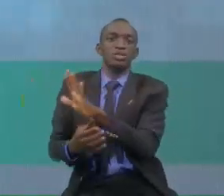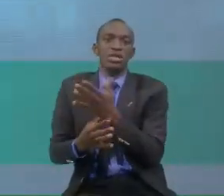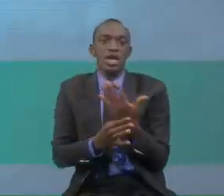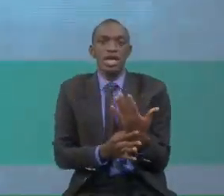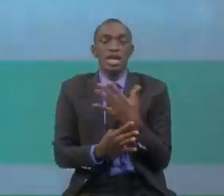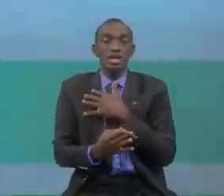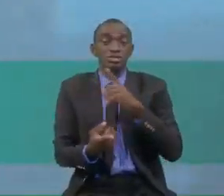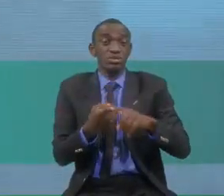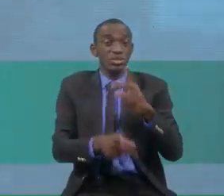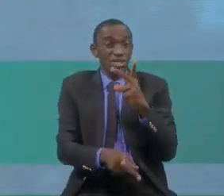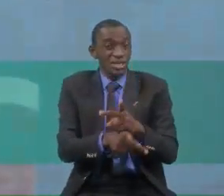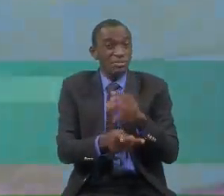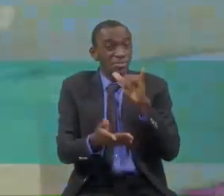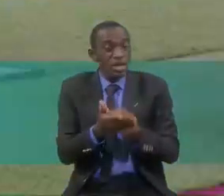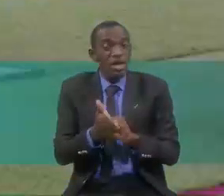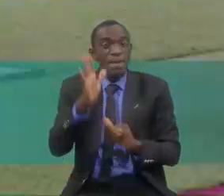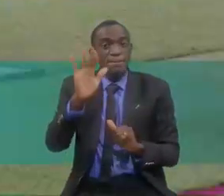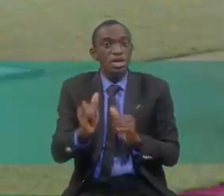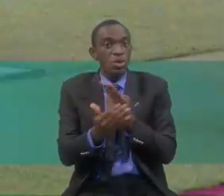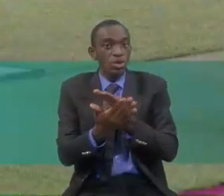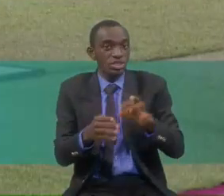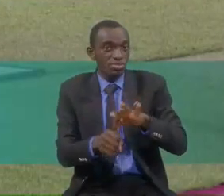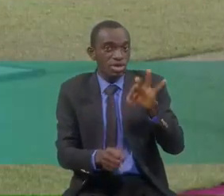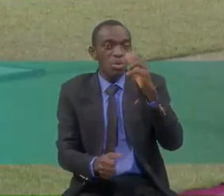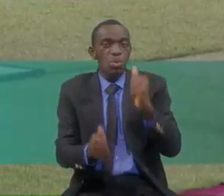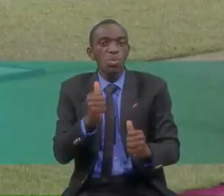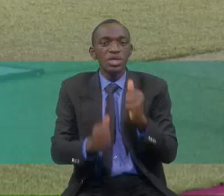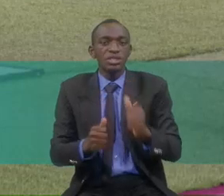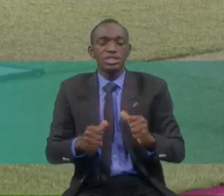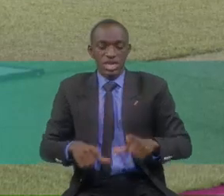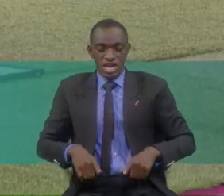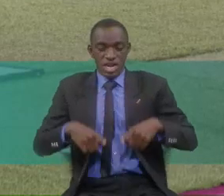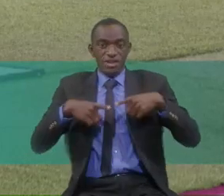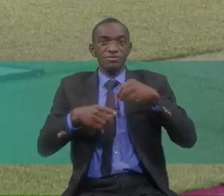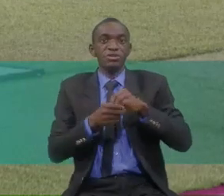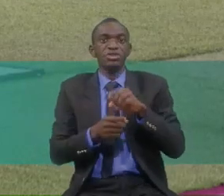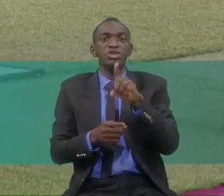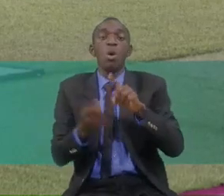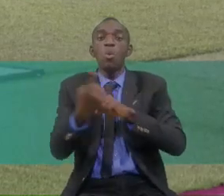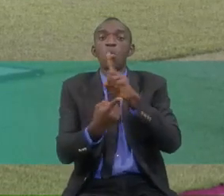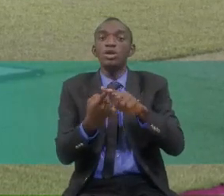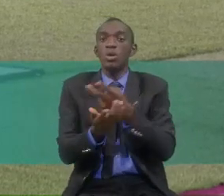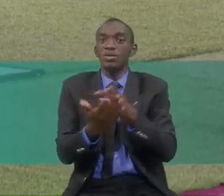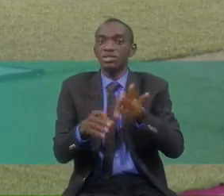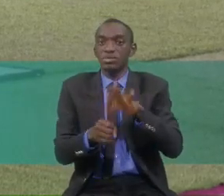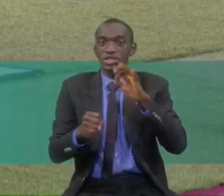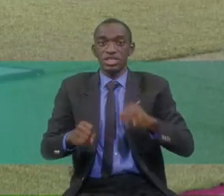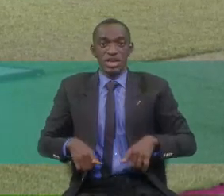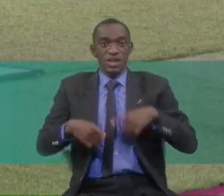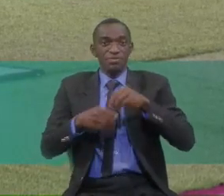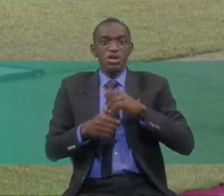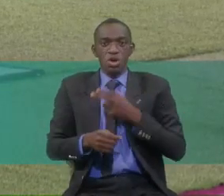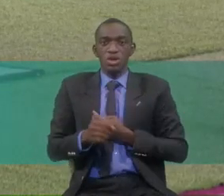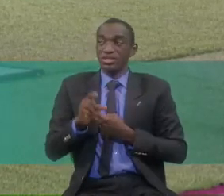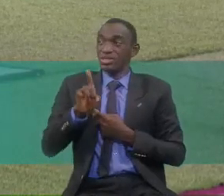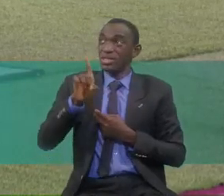which dwelleth in you. When the Holy Ghost dwells in us, he'll show us we're going astray. He'll show